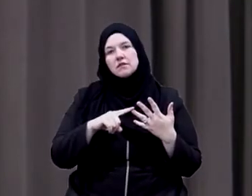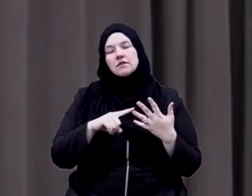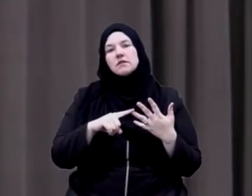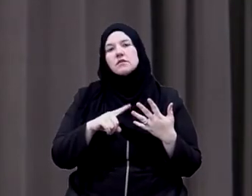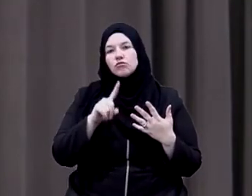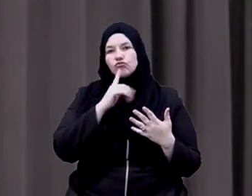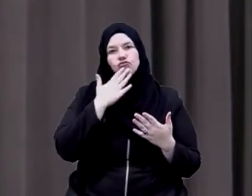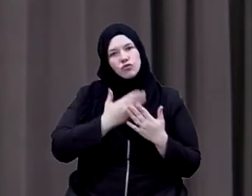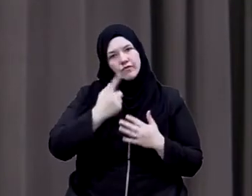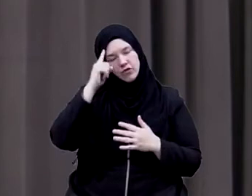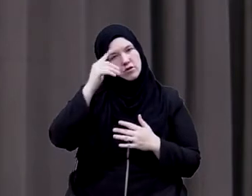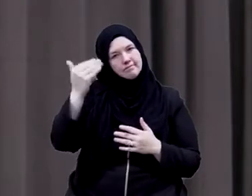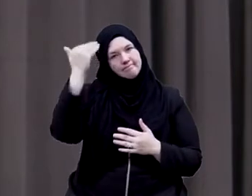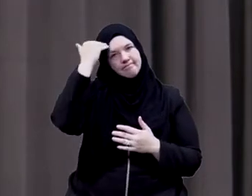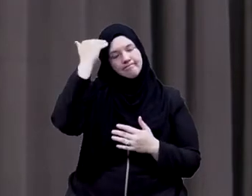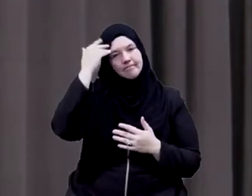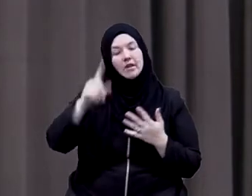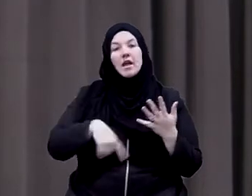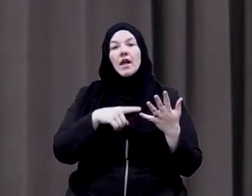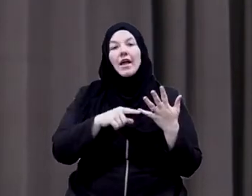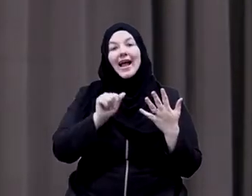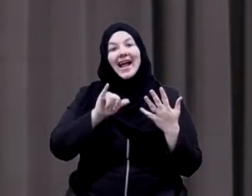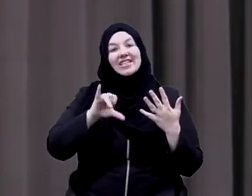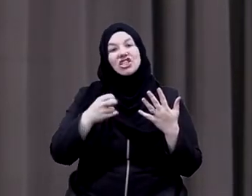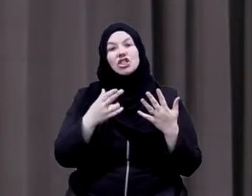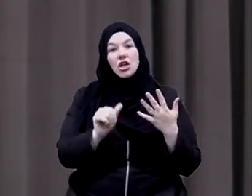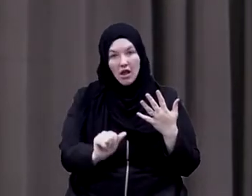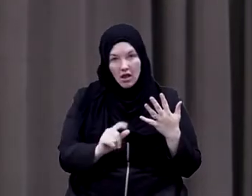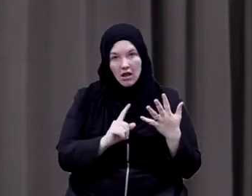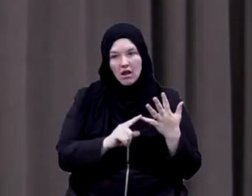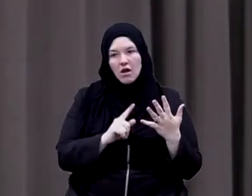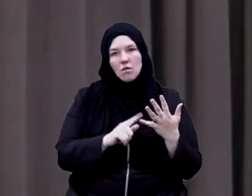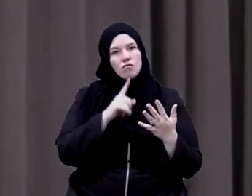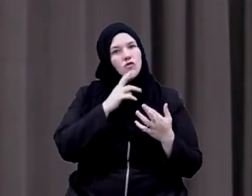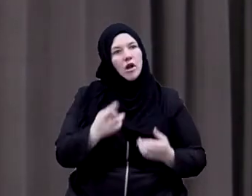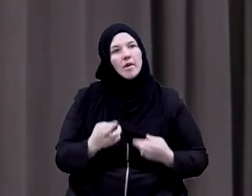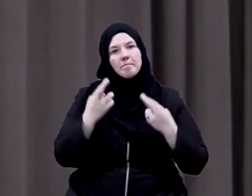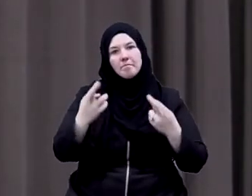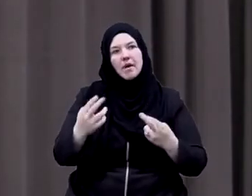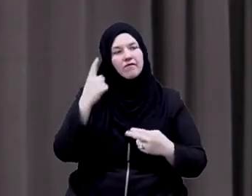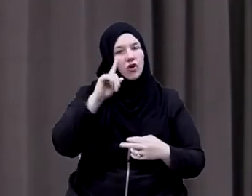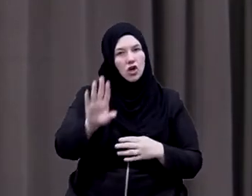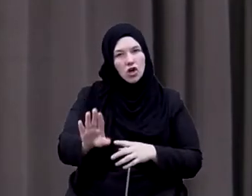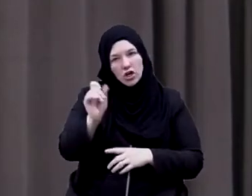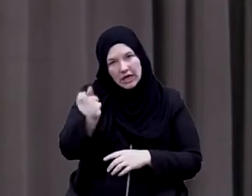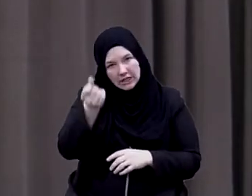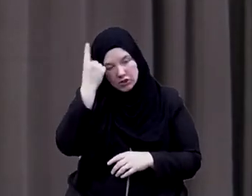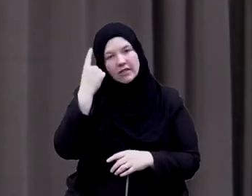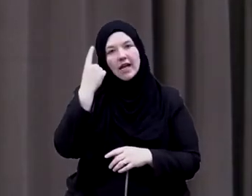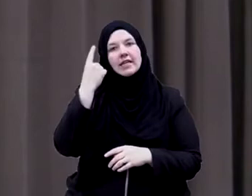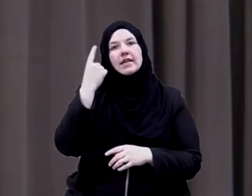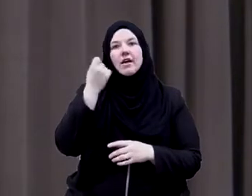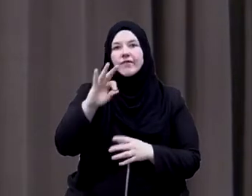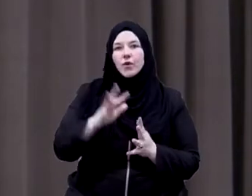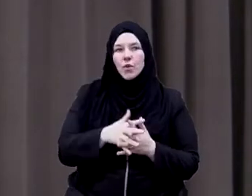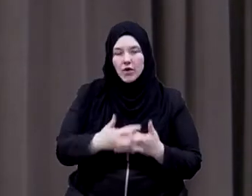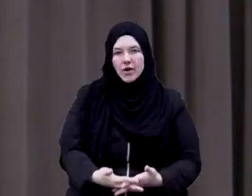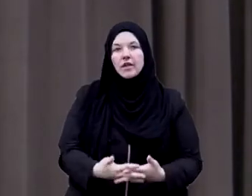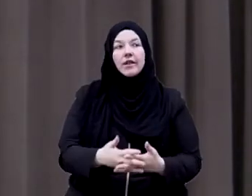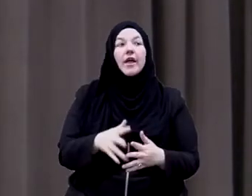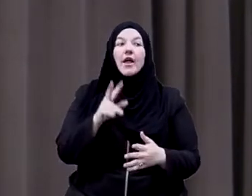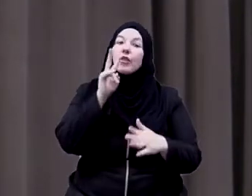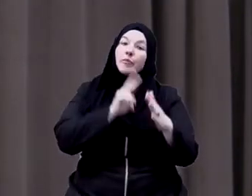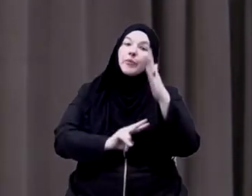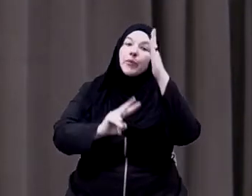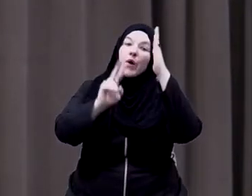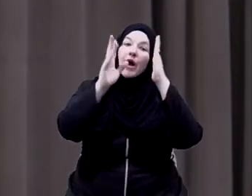Aisha radiallahu anha wa ardaha was highly commended for her fiqh and understanding. So much so that the